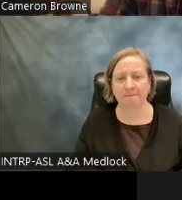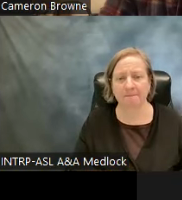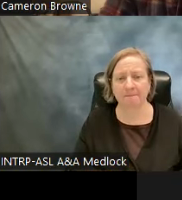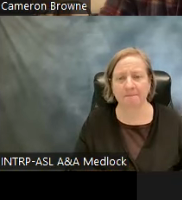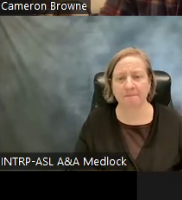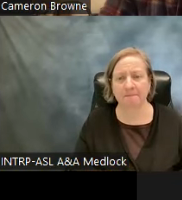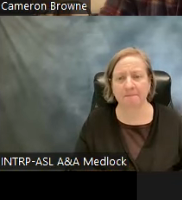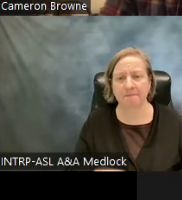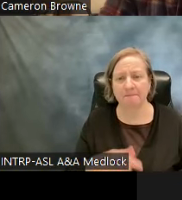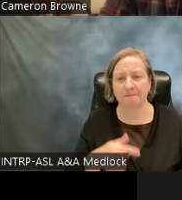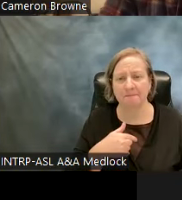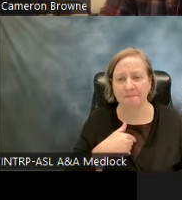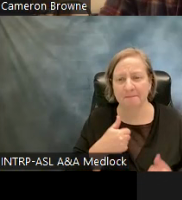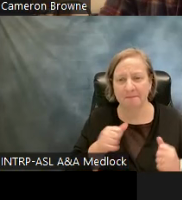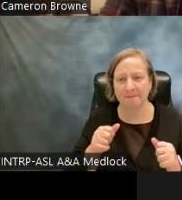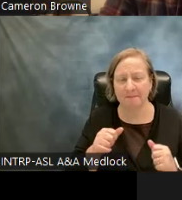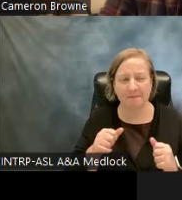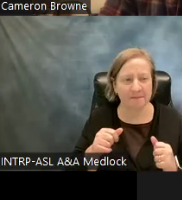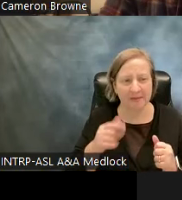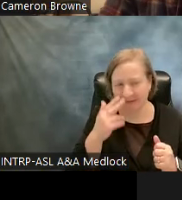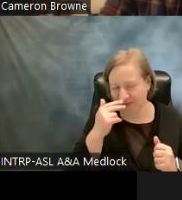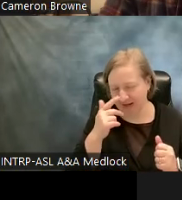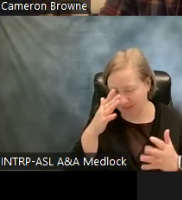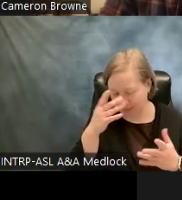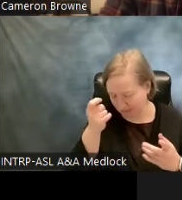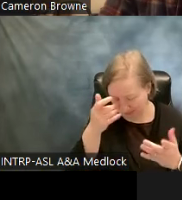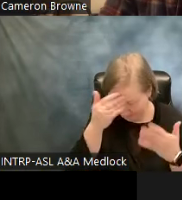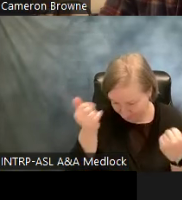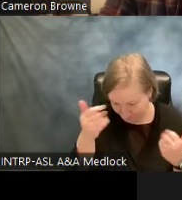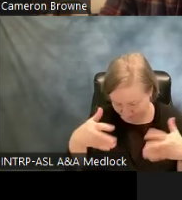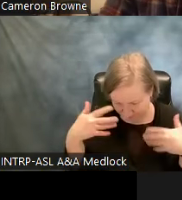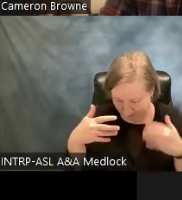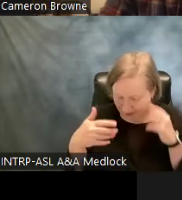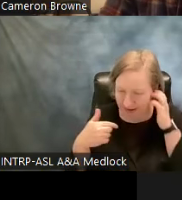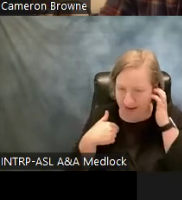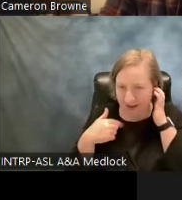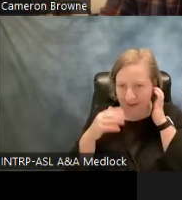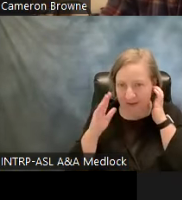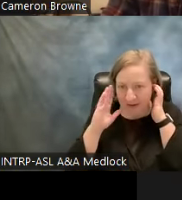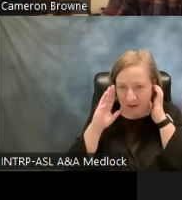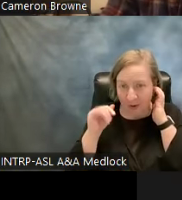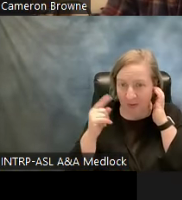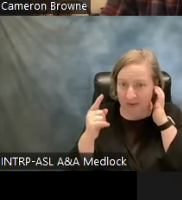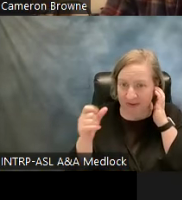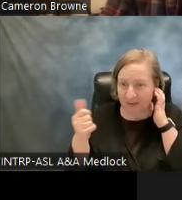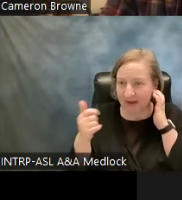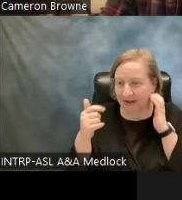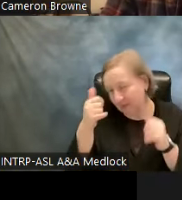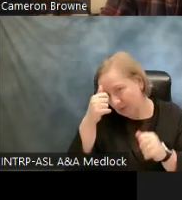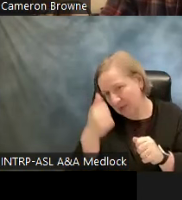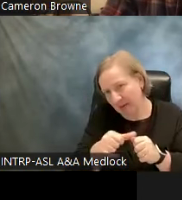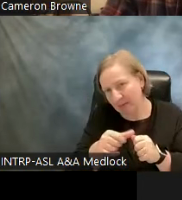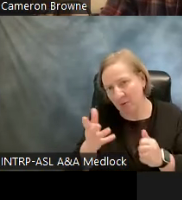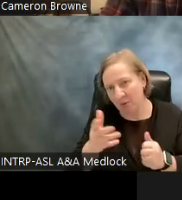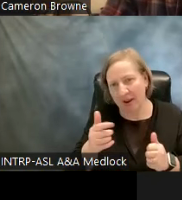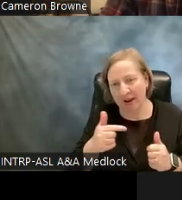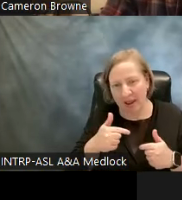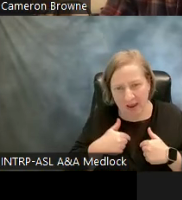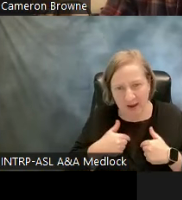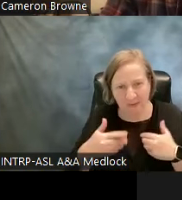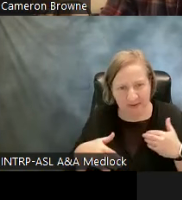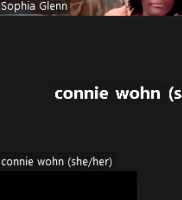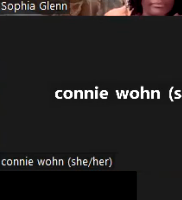Yeah, and I'm trying to, it's funny because I'm kind of blanking out. So I was like hoping if someone else could remember what it was that I was